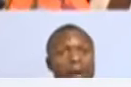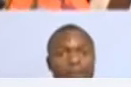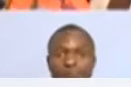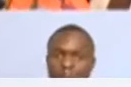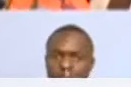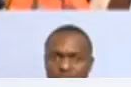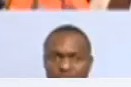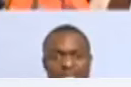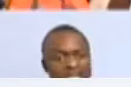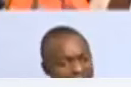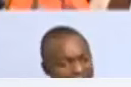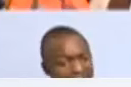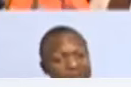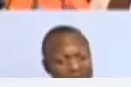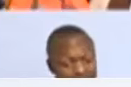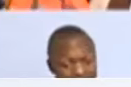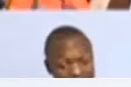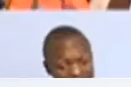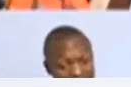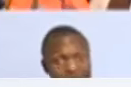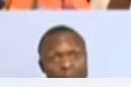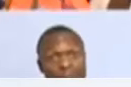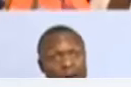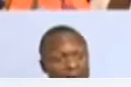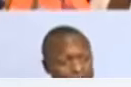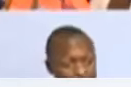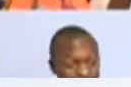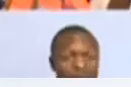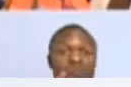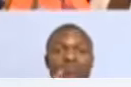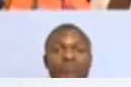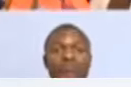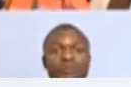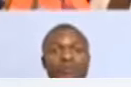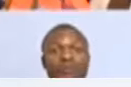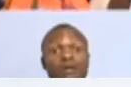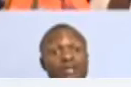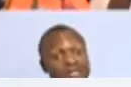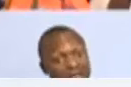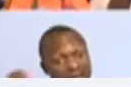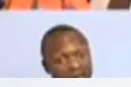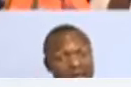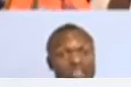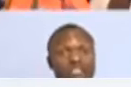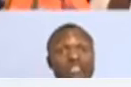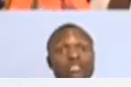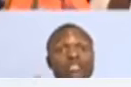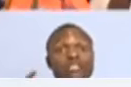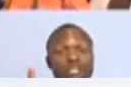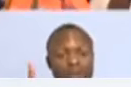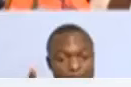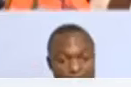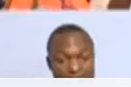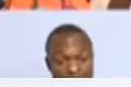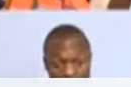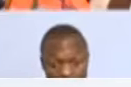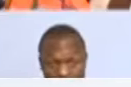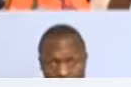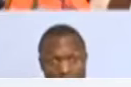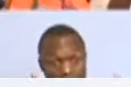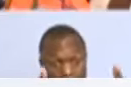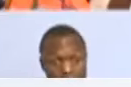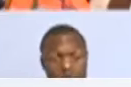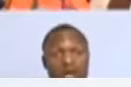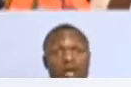every activity, every money spent, adds to some GDP growth of some kind, especially that we've lost GDP